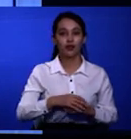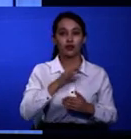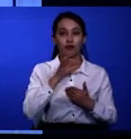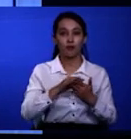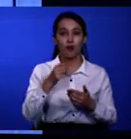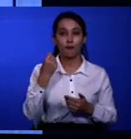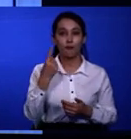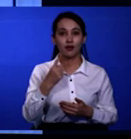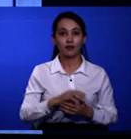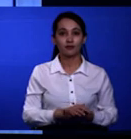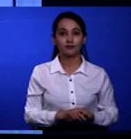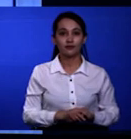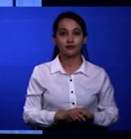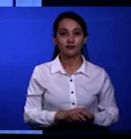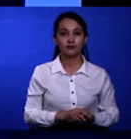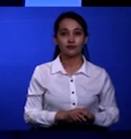11.